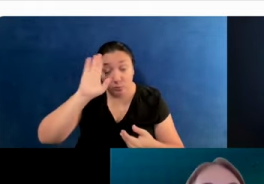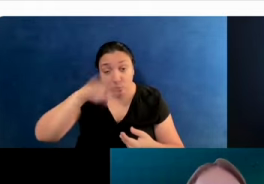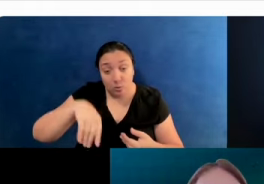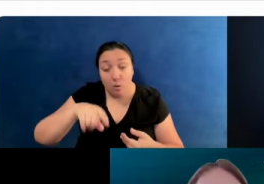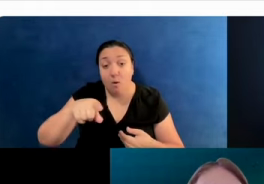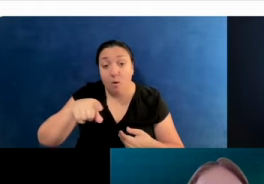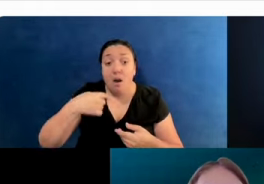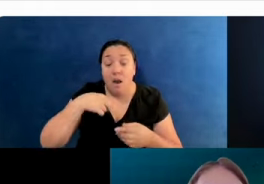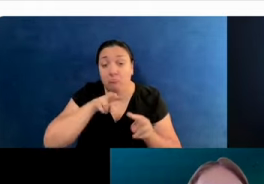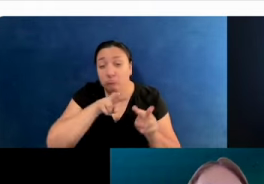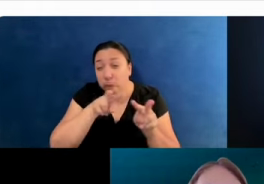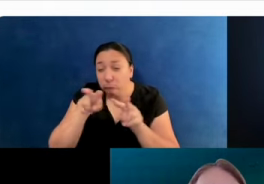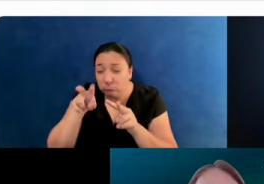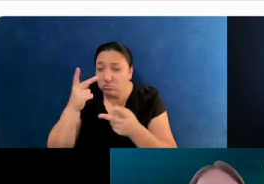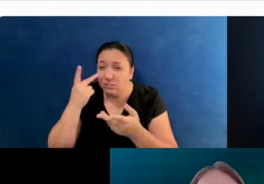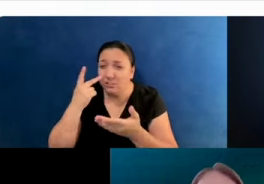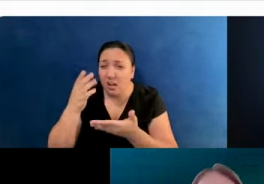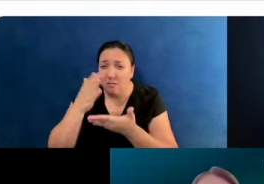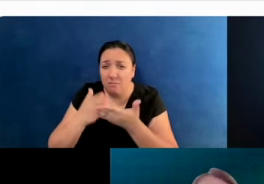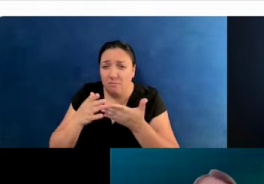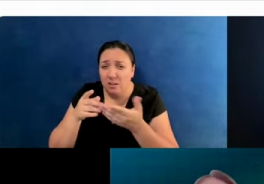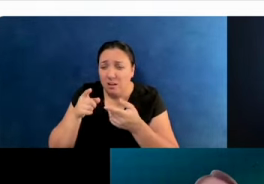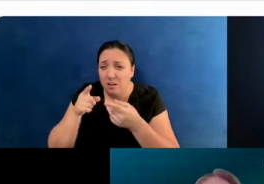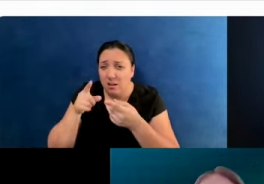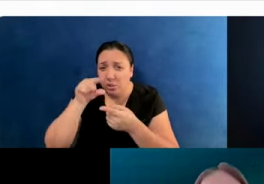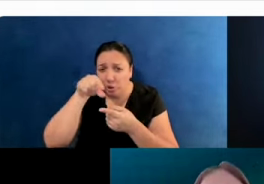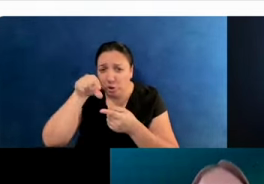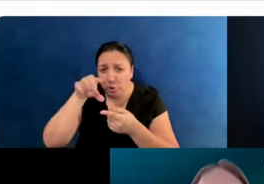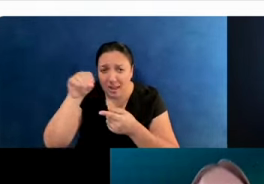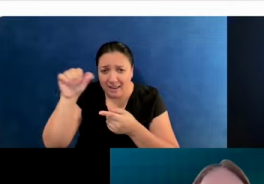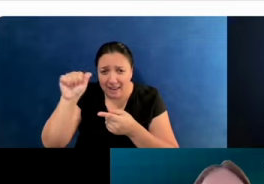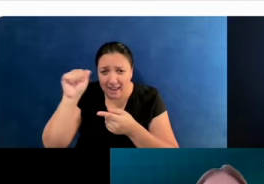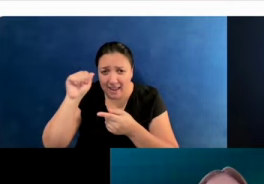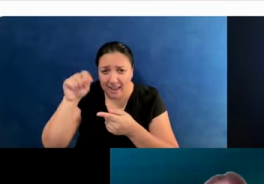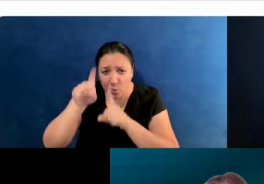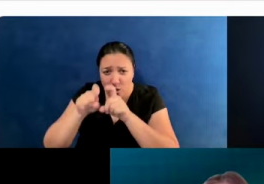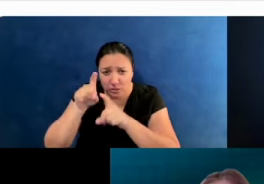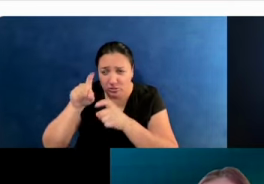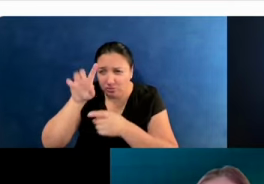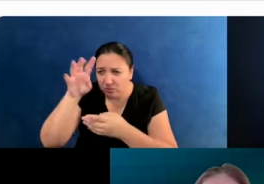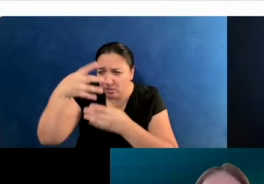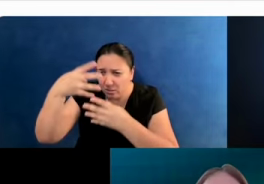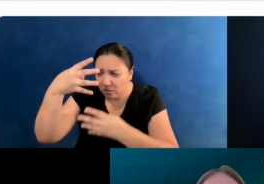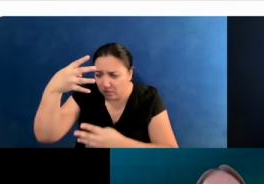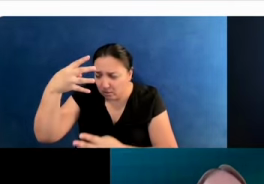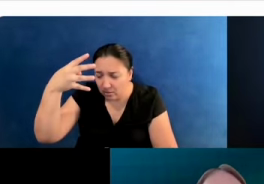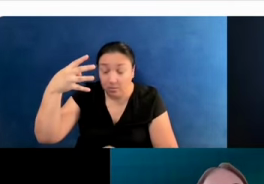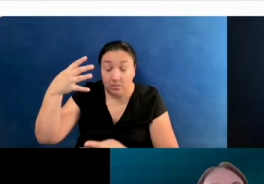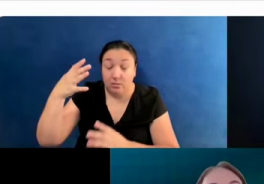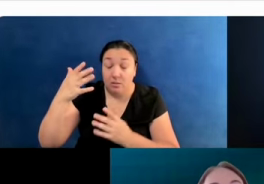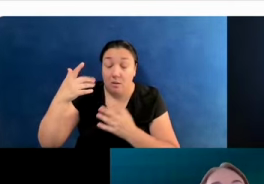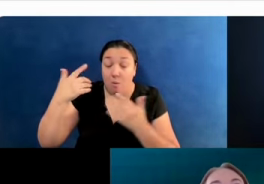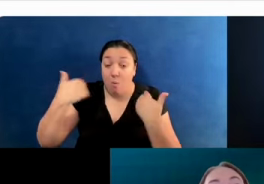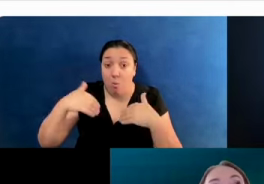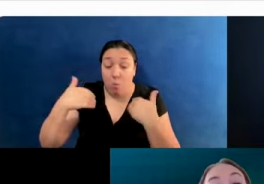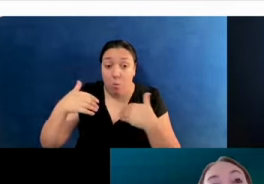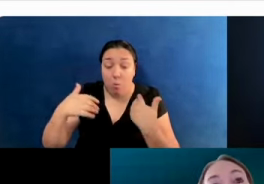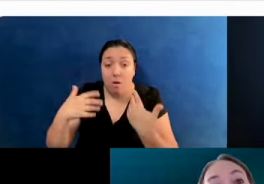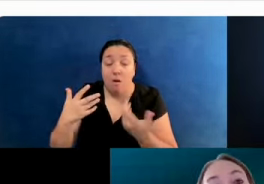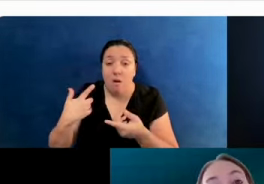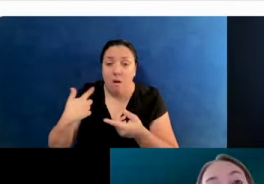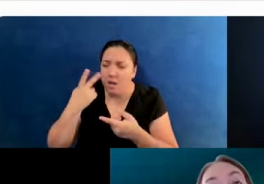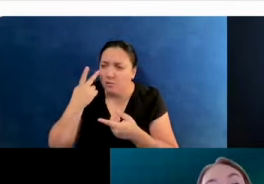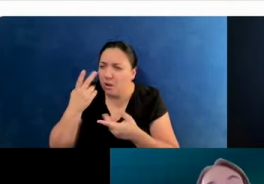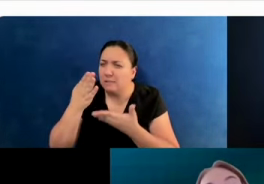was looking at some of the questions that were asked in the Q&A and certainly didn't even see half of them, but just looking